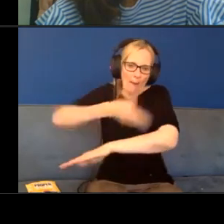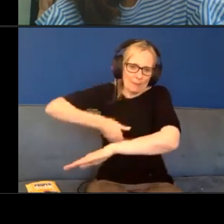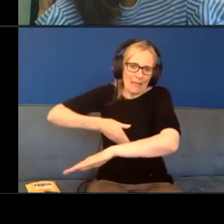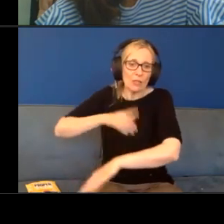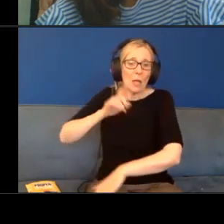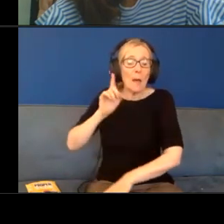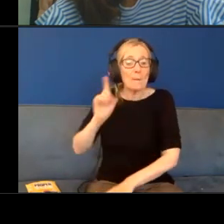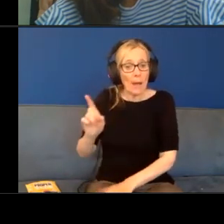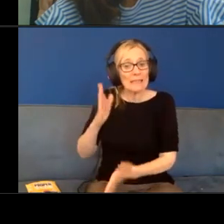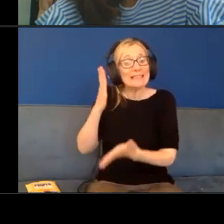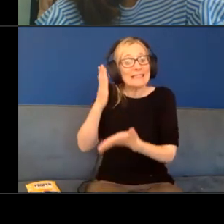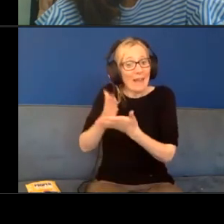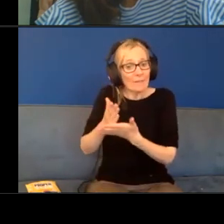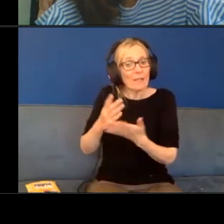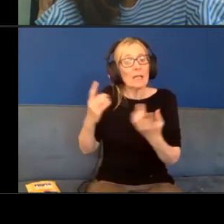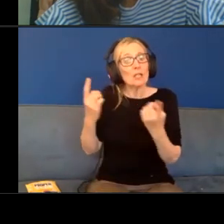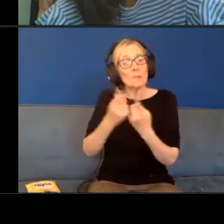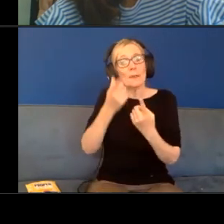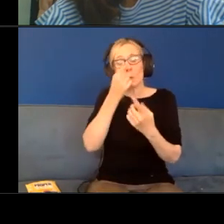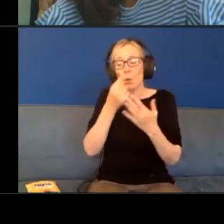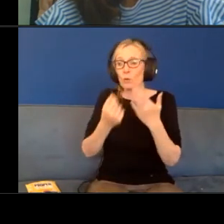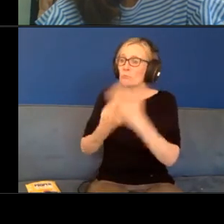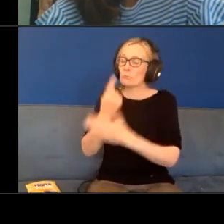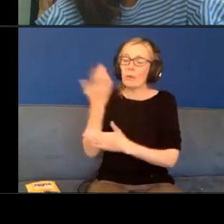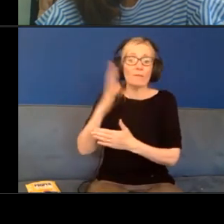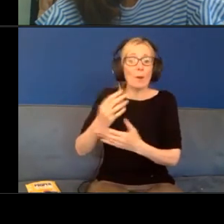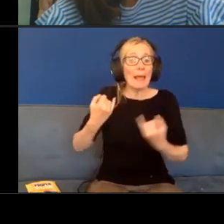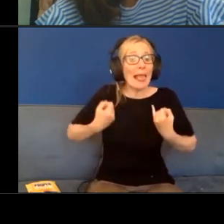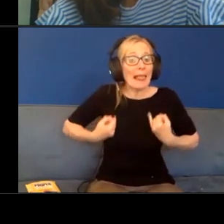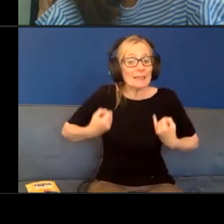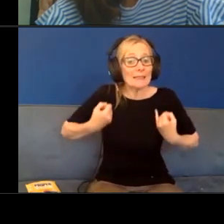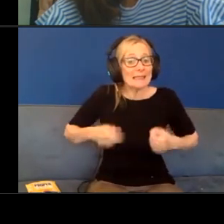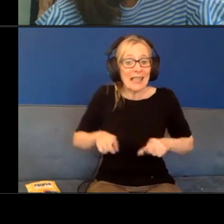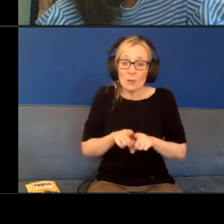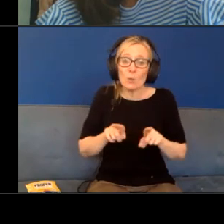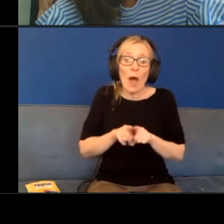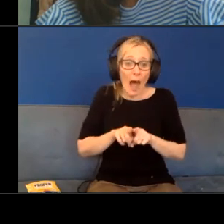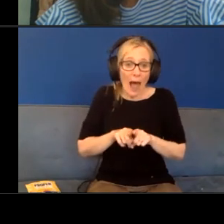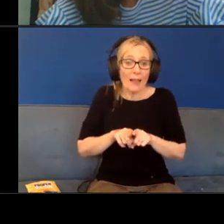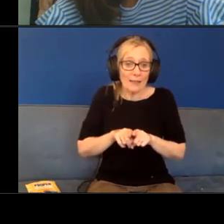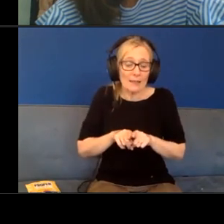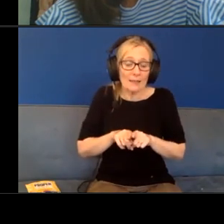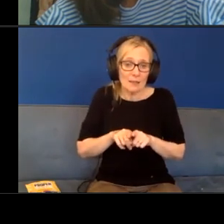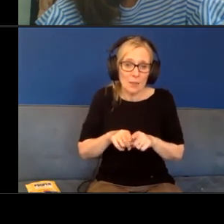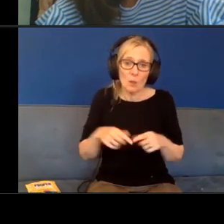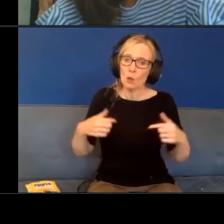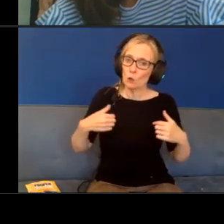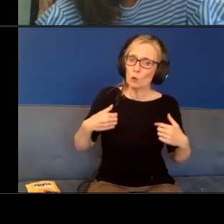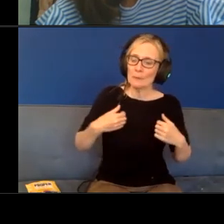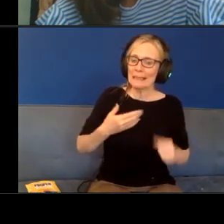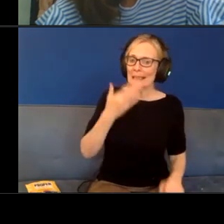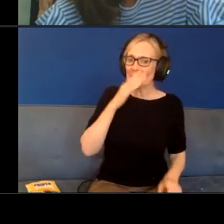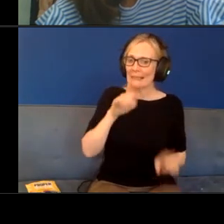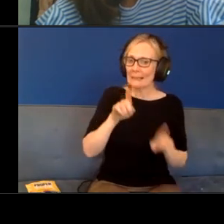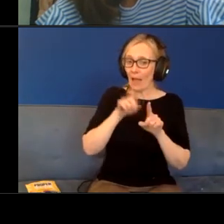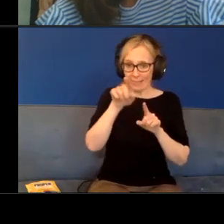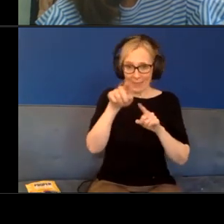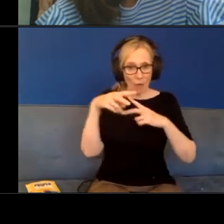definitely as something that may arise from an illness. And so it sounds as if that piece of